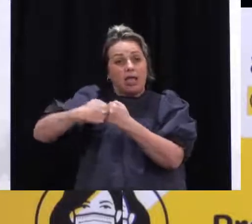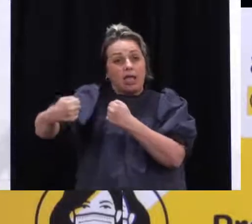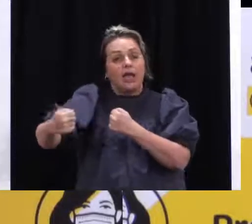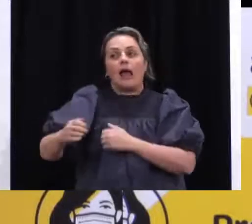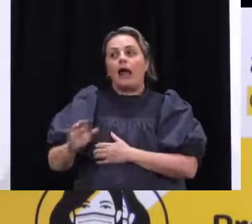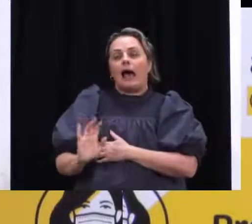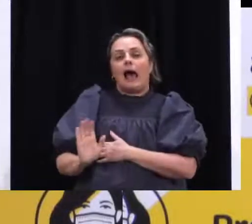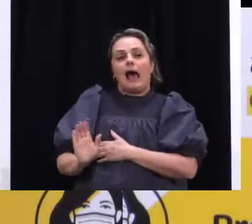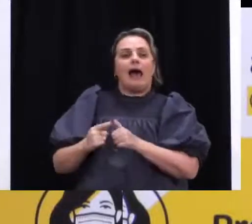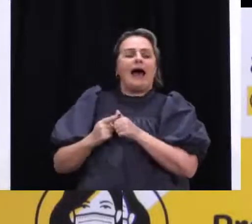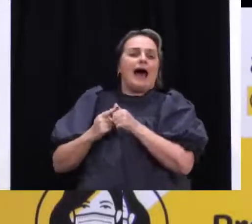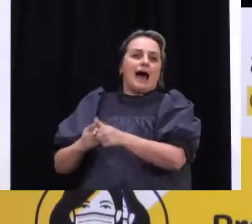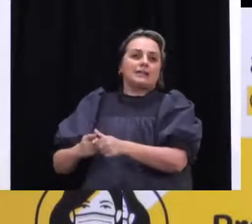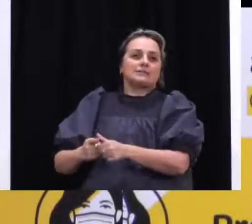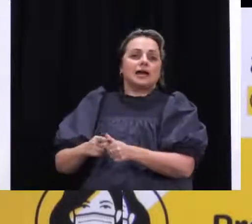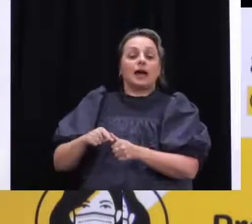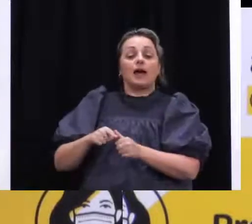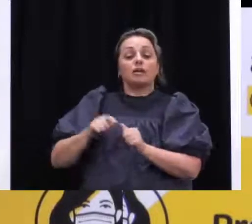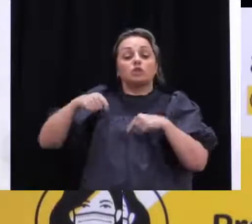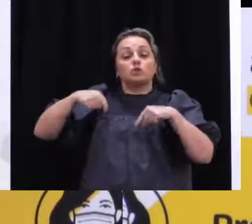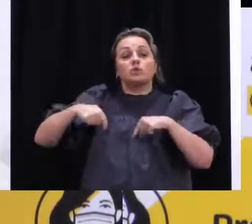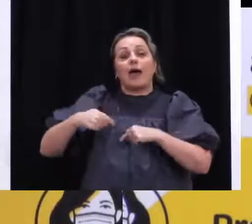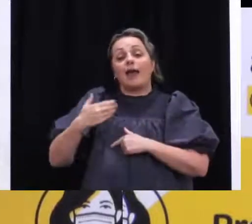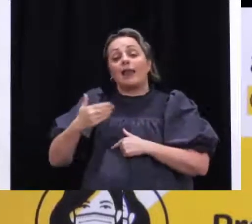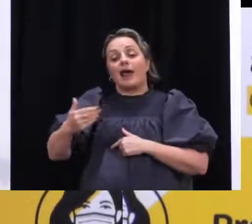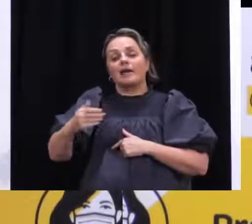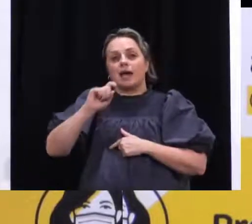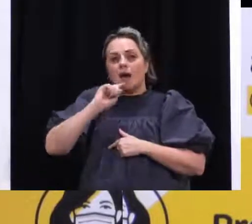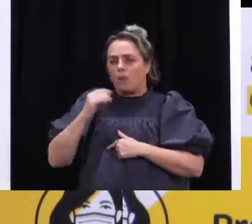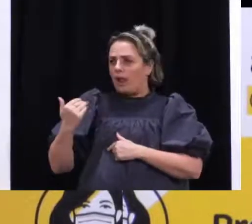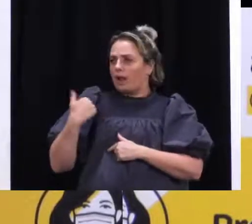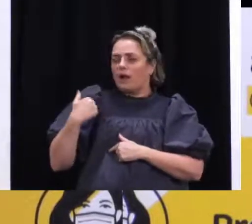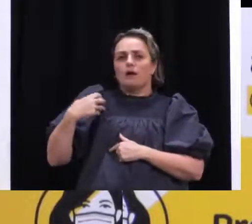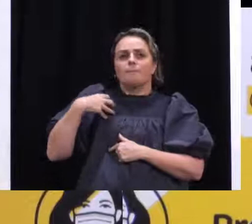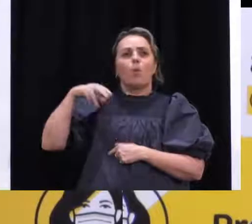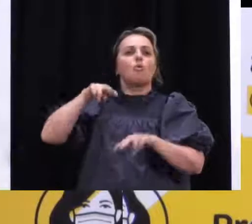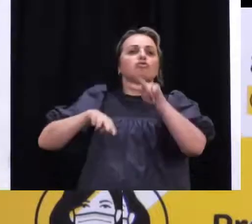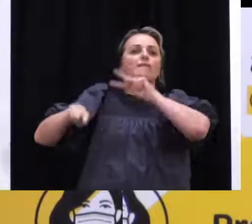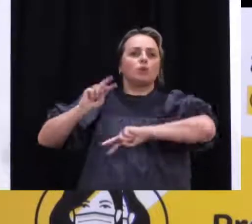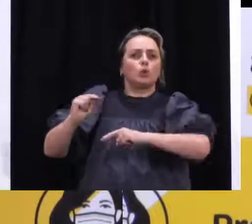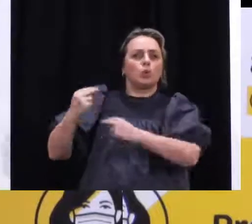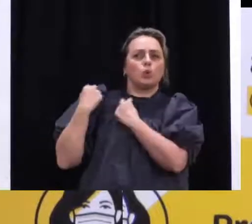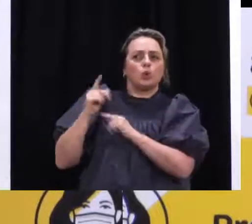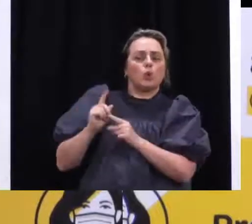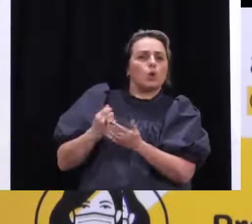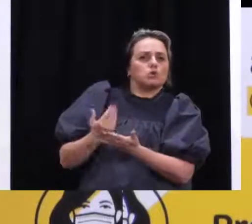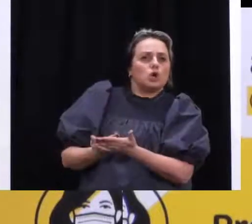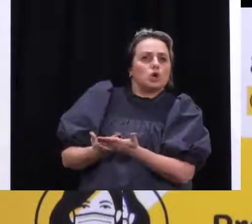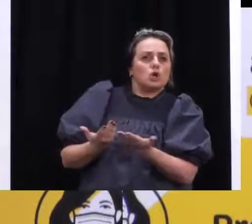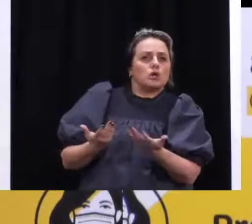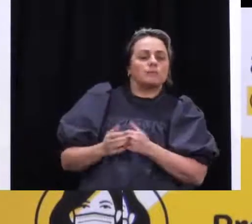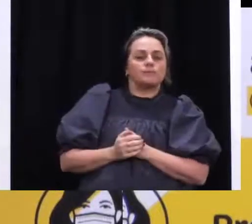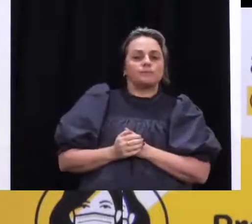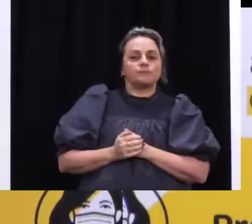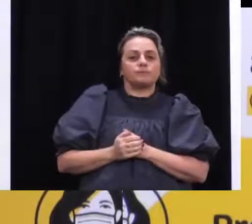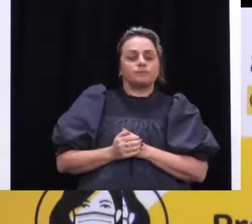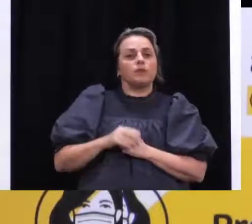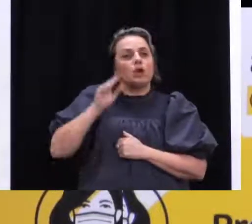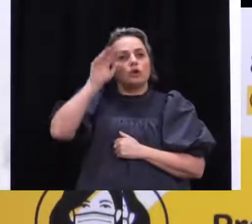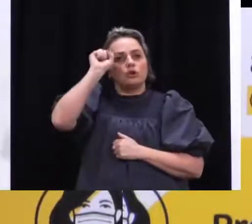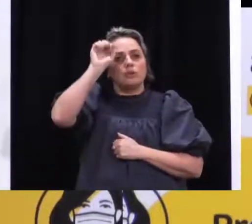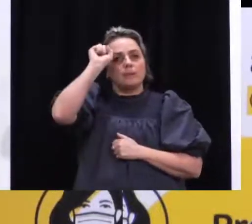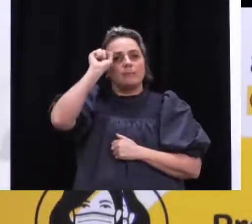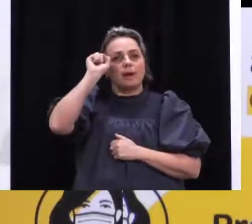information probably at some point this afternoon on the latest review work that's been done there. I would highlight, as we have previously, that there was a